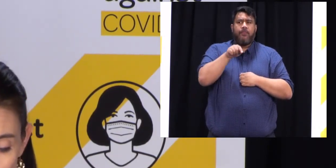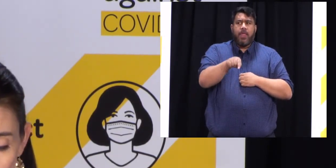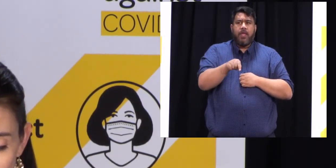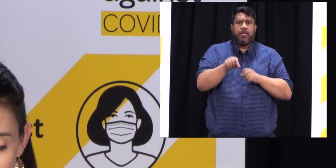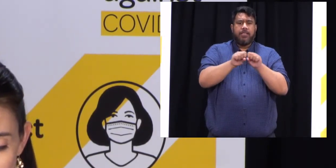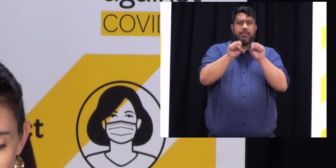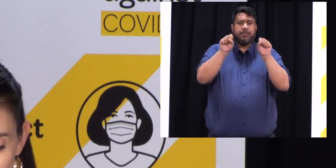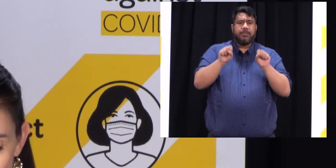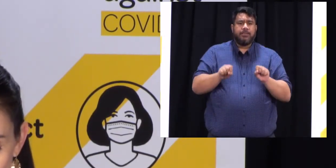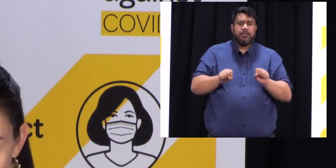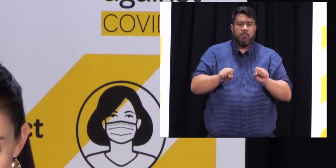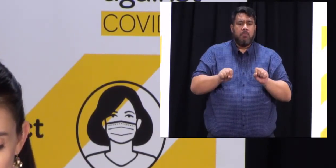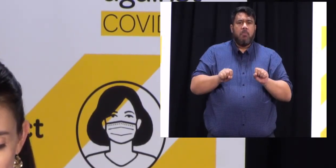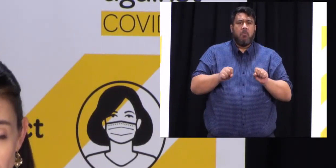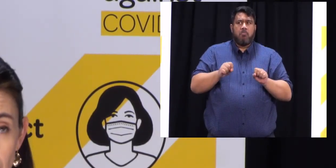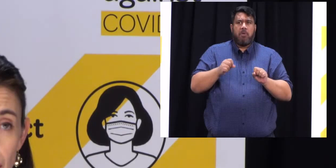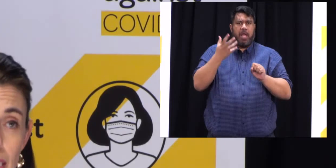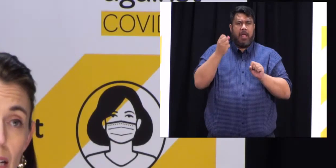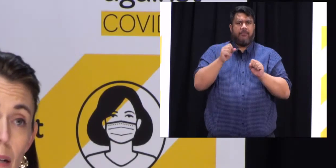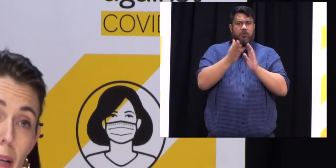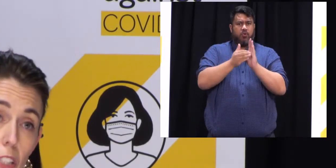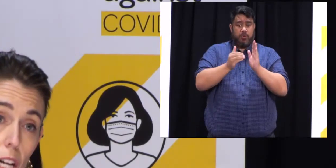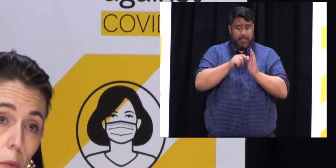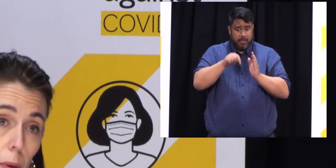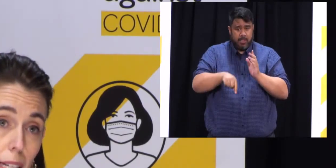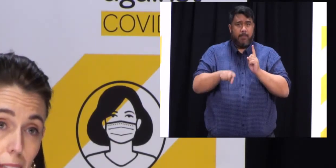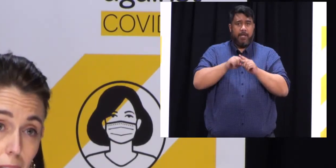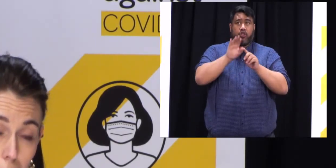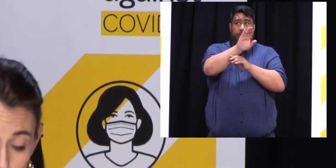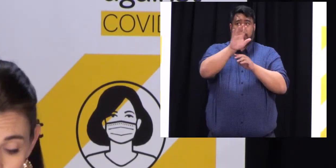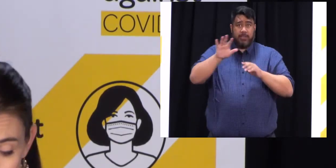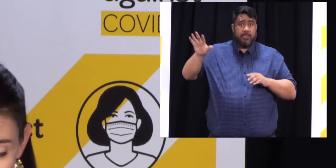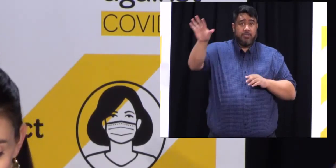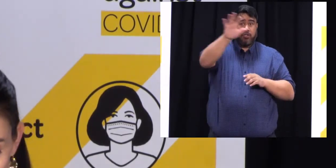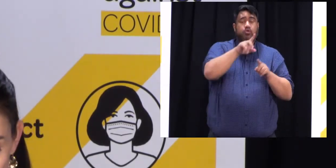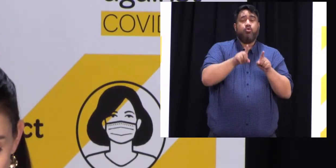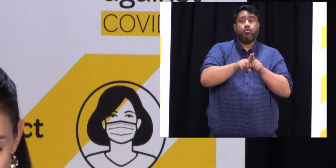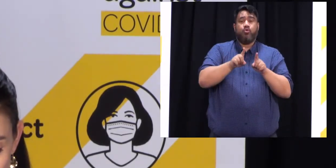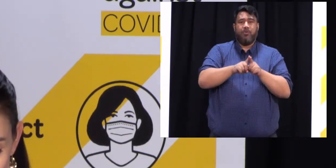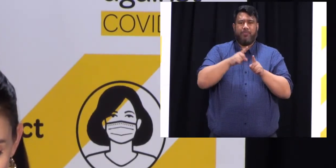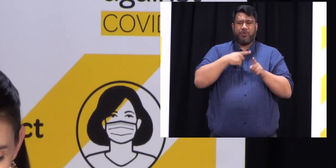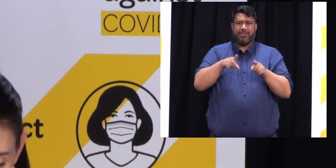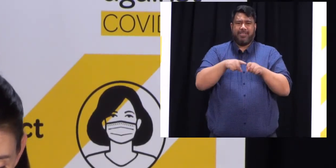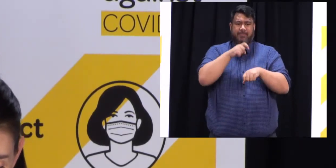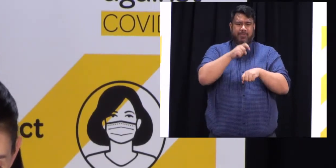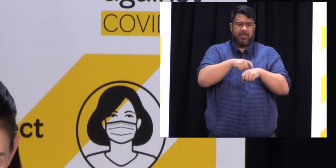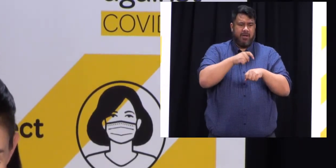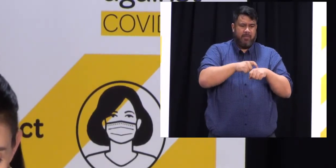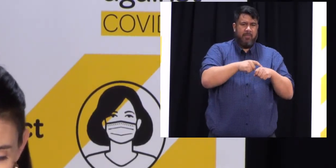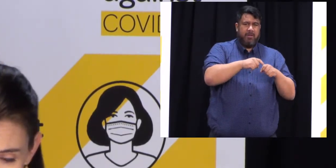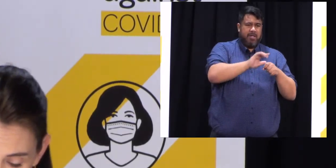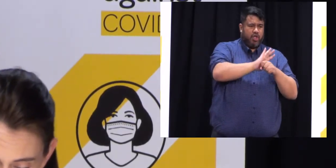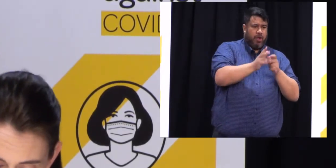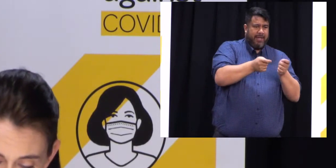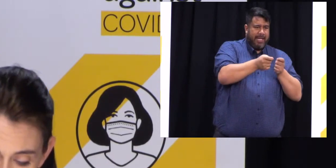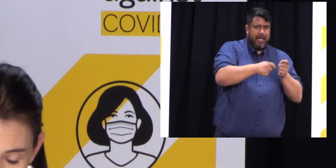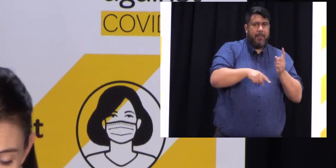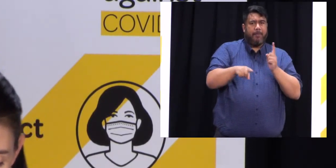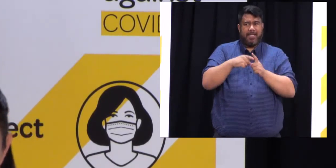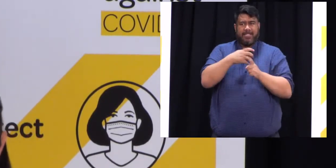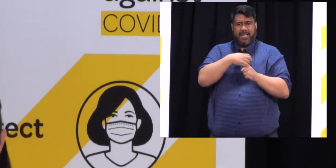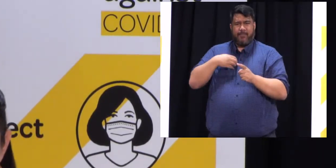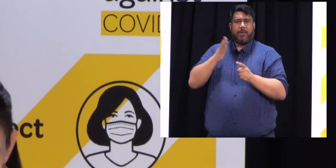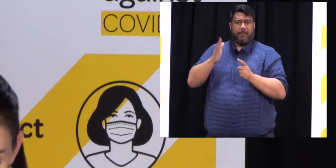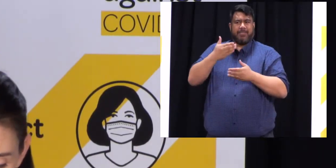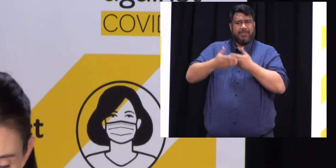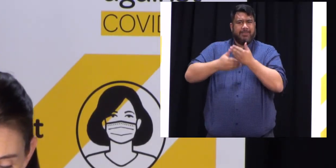arrangements are commonplace around the world as other parliaments manage outbreaks in their countries also. So, to recap, we're